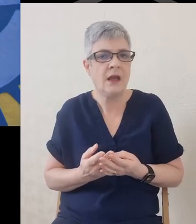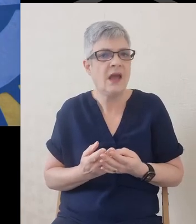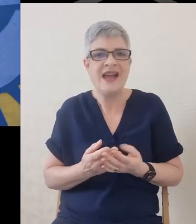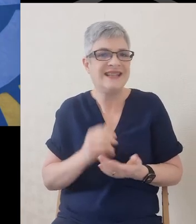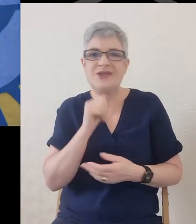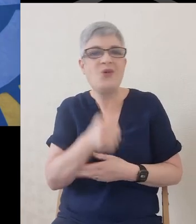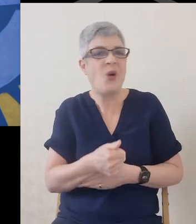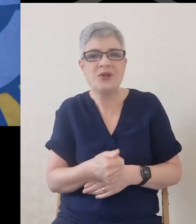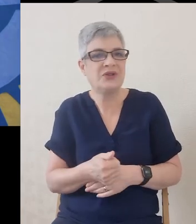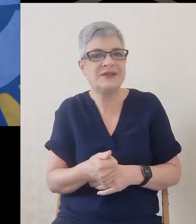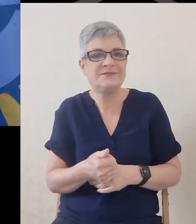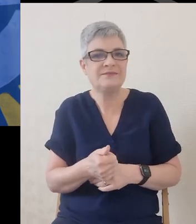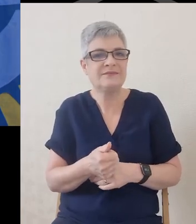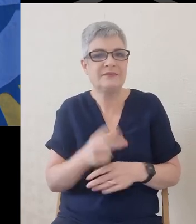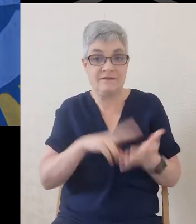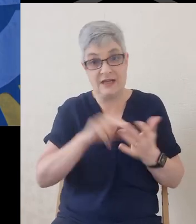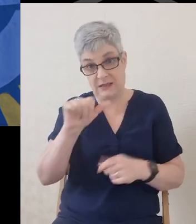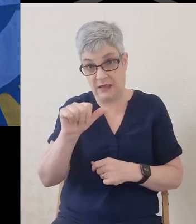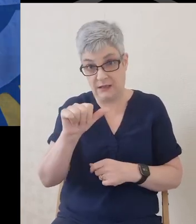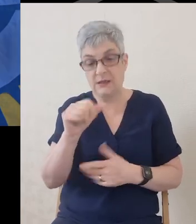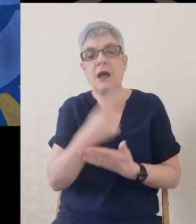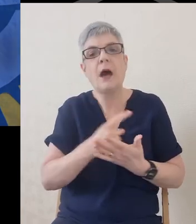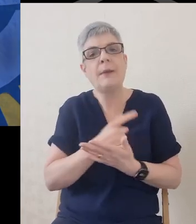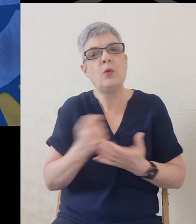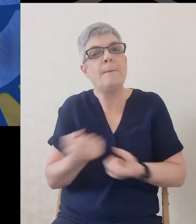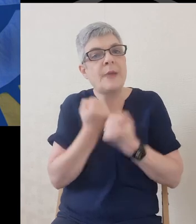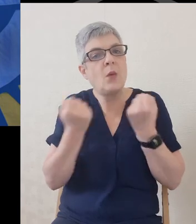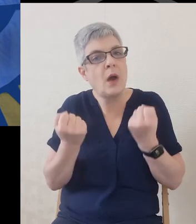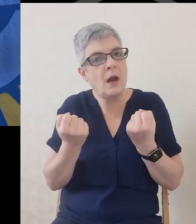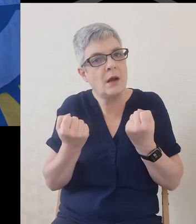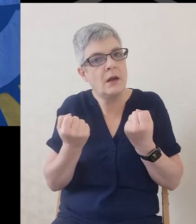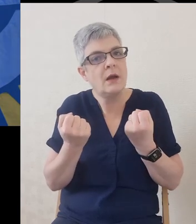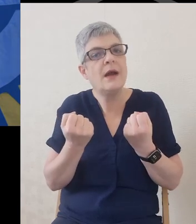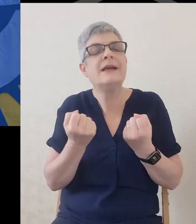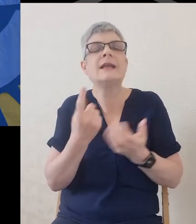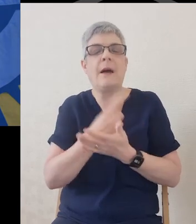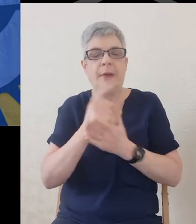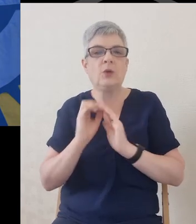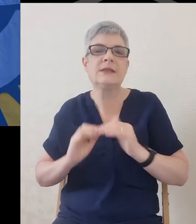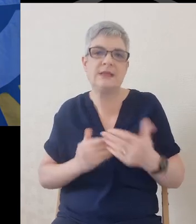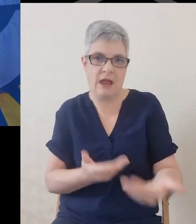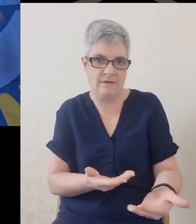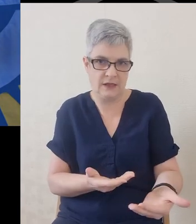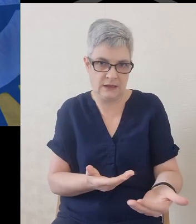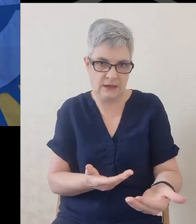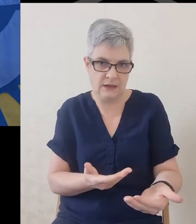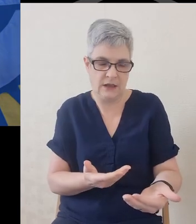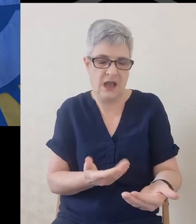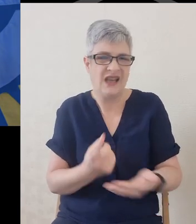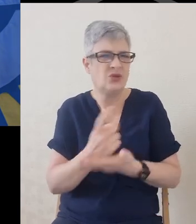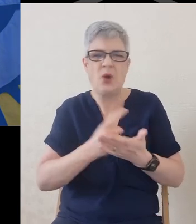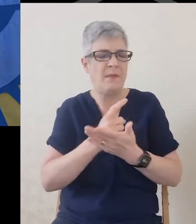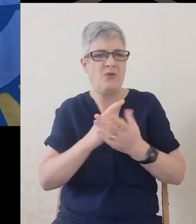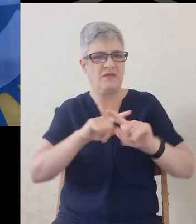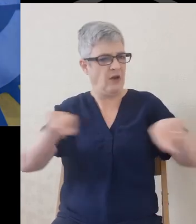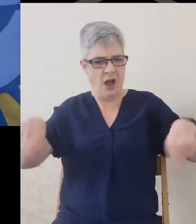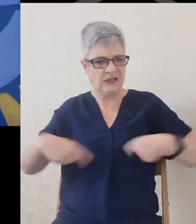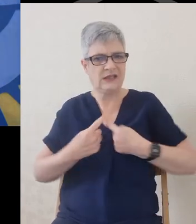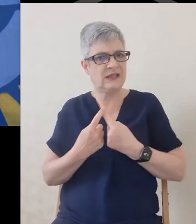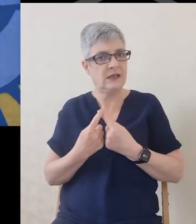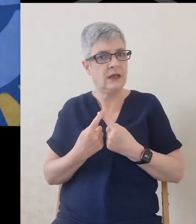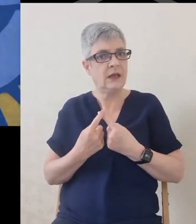It's not, verse 6, about power, but about service. It's not just about for the likes of us,